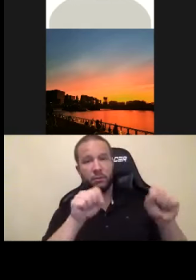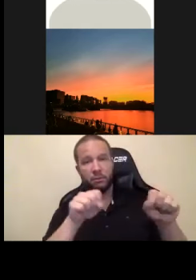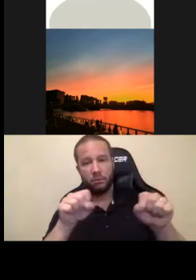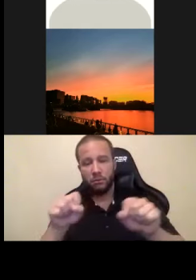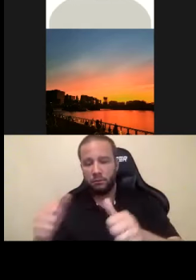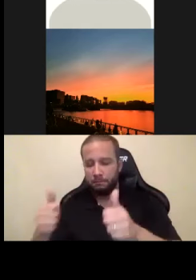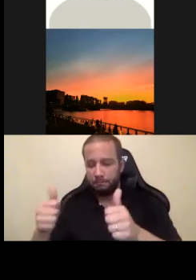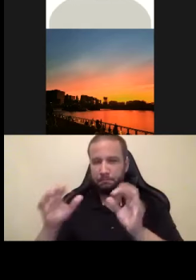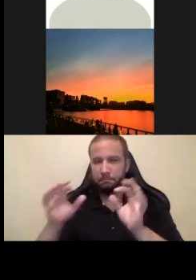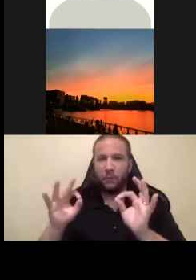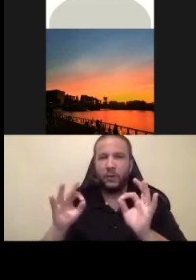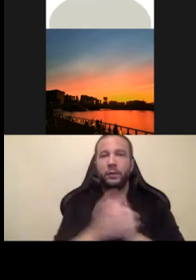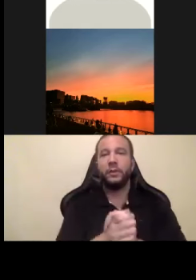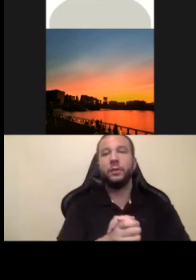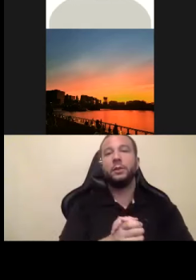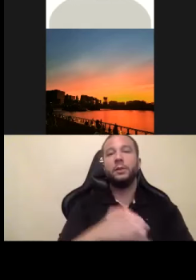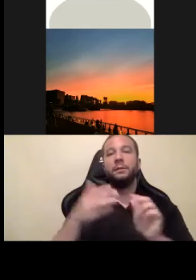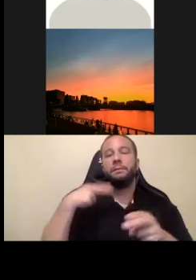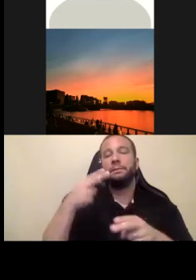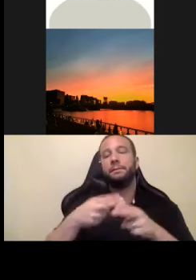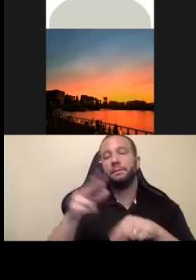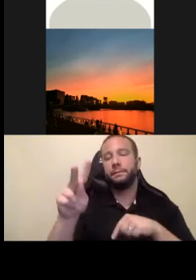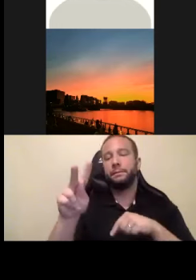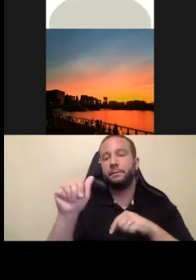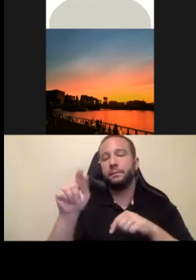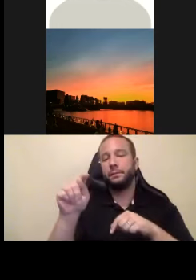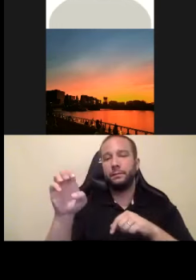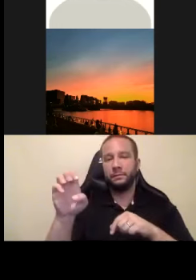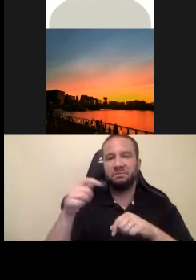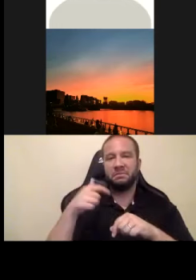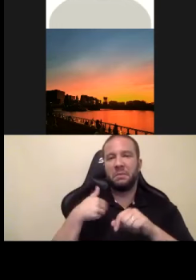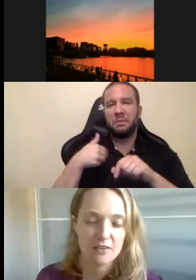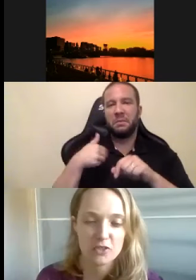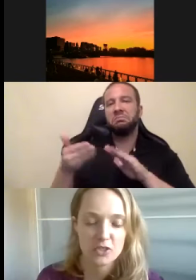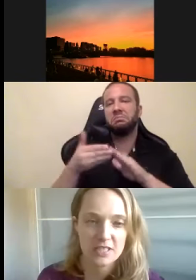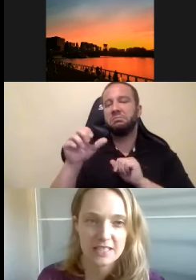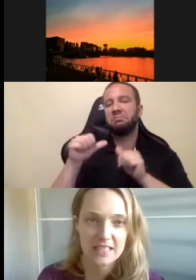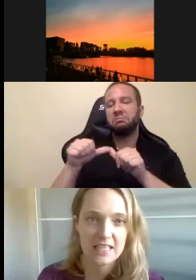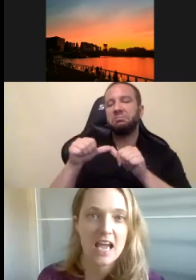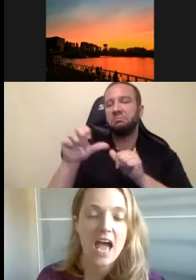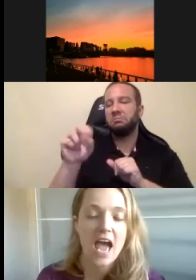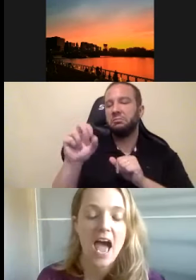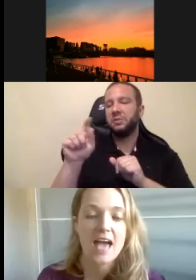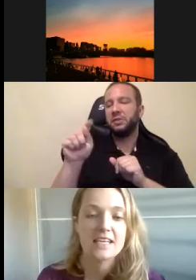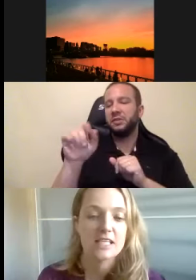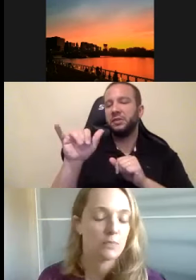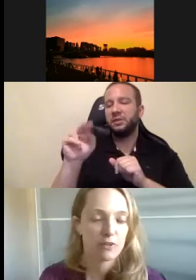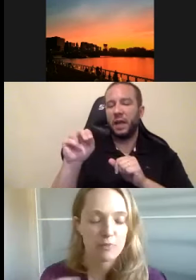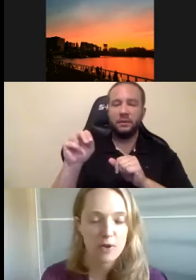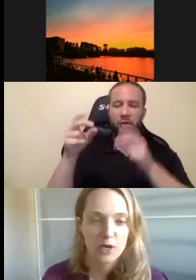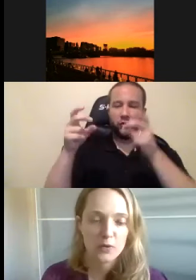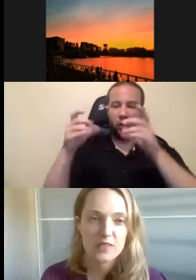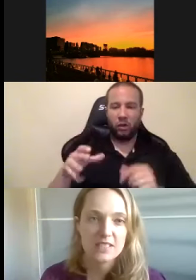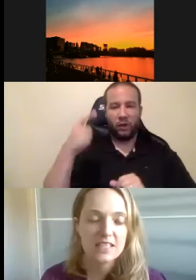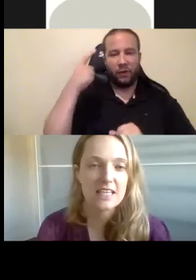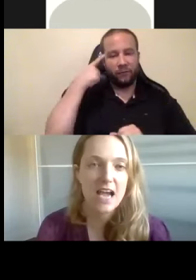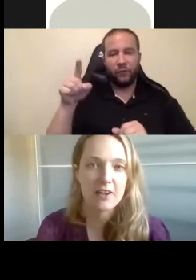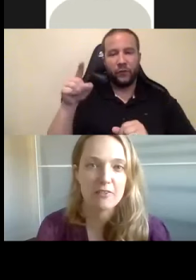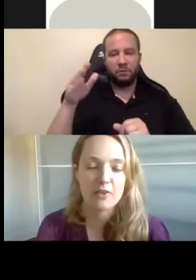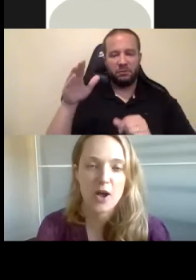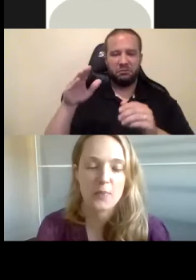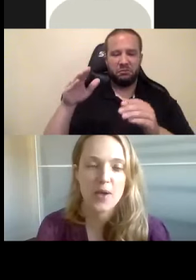Wonderful. So yeah, my name is Kate Lawrence. I'm the Sustainability Director for the City of Jersey City. And as part of my work with the